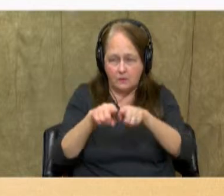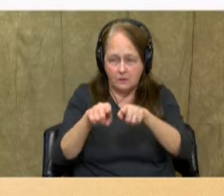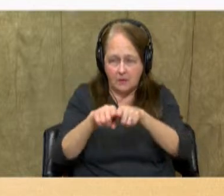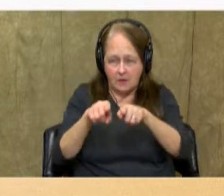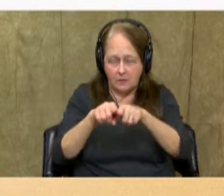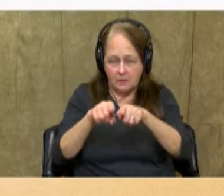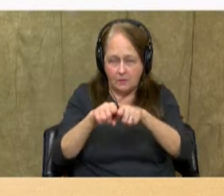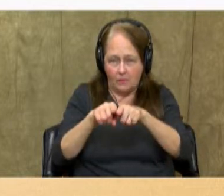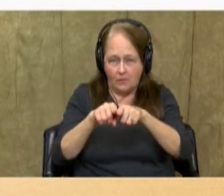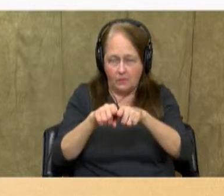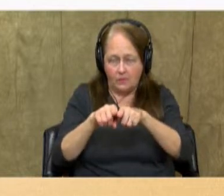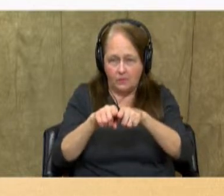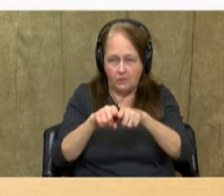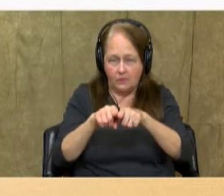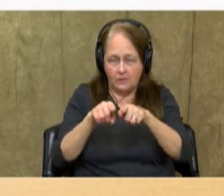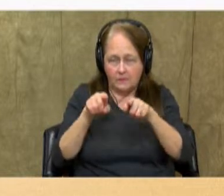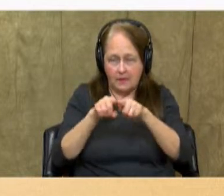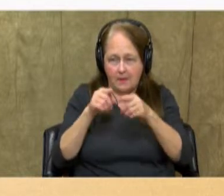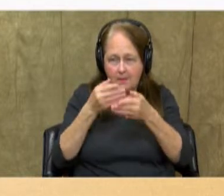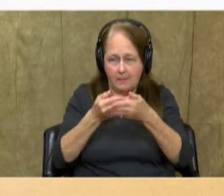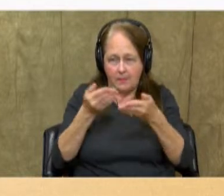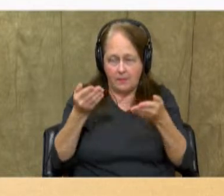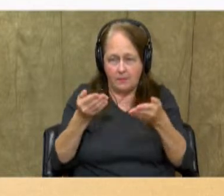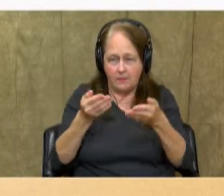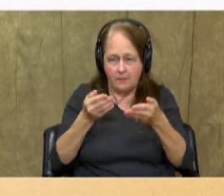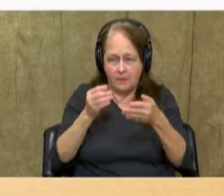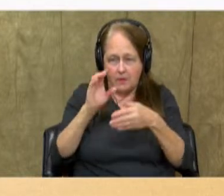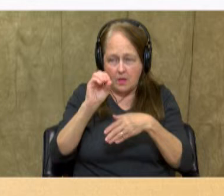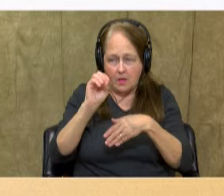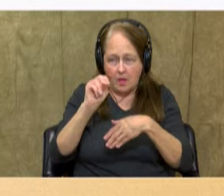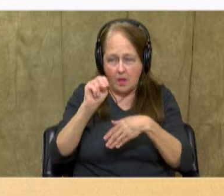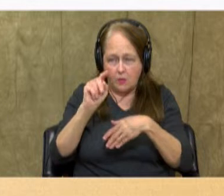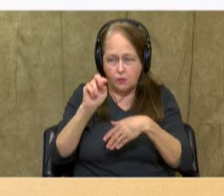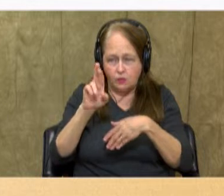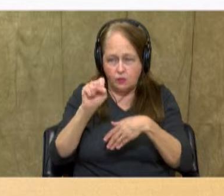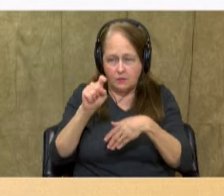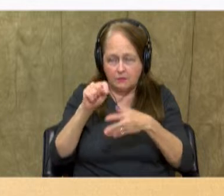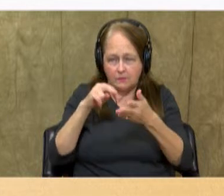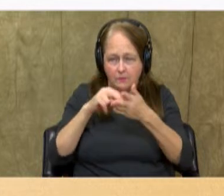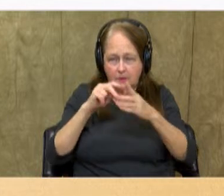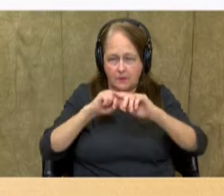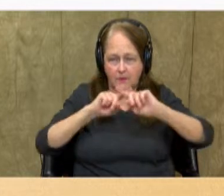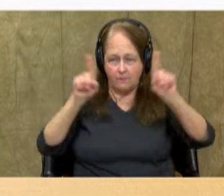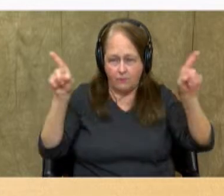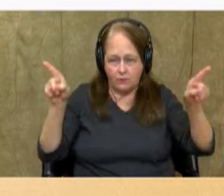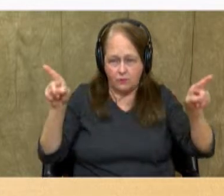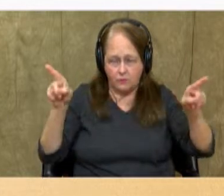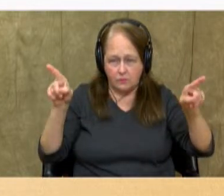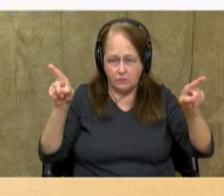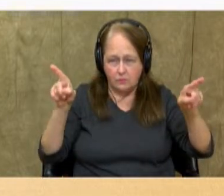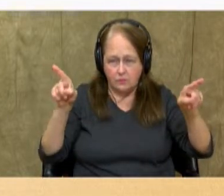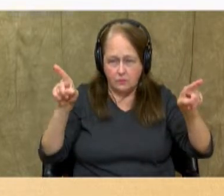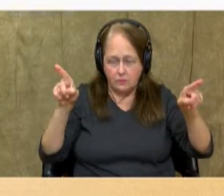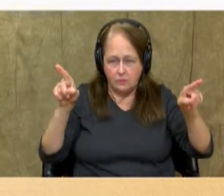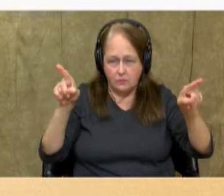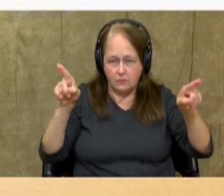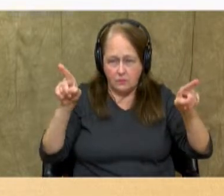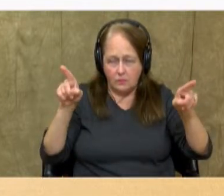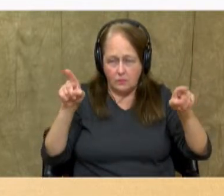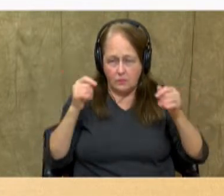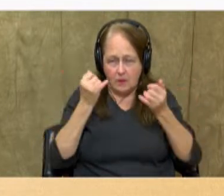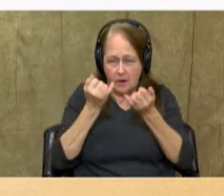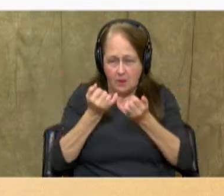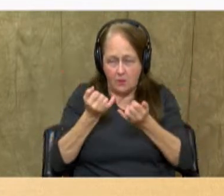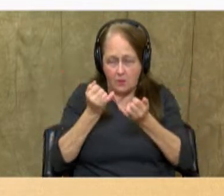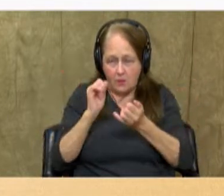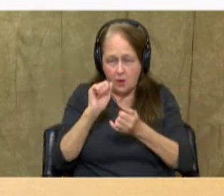what's alike, similar things. And when we contrast, we're telling things that are different. Good.